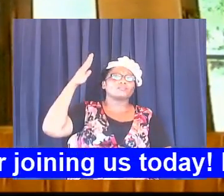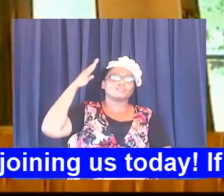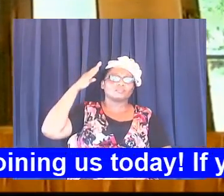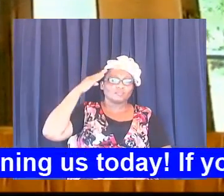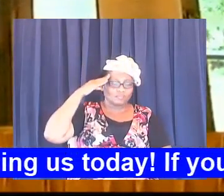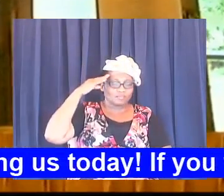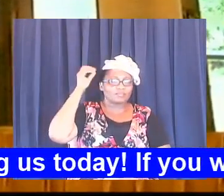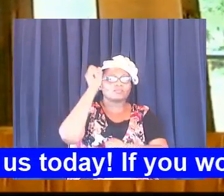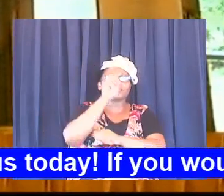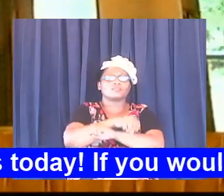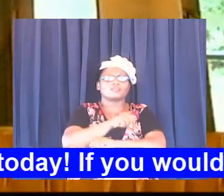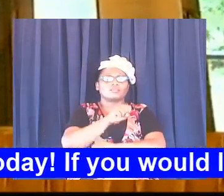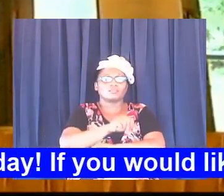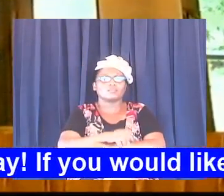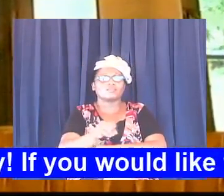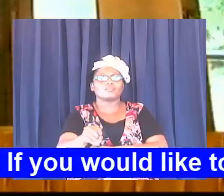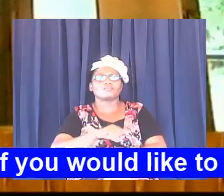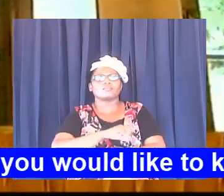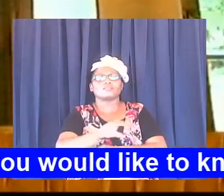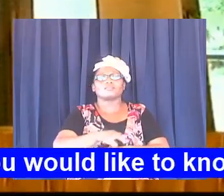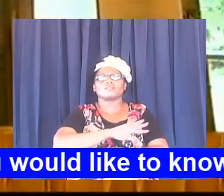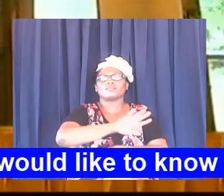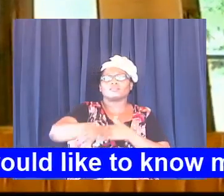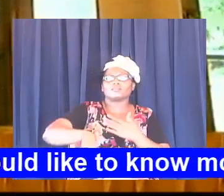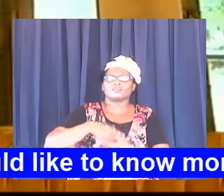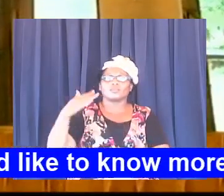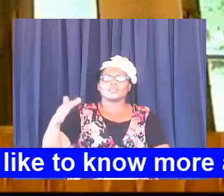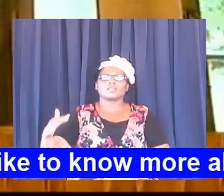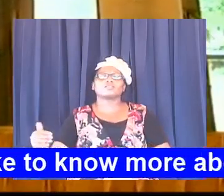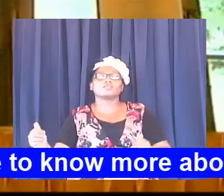he's working on me.